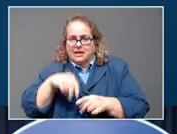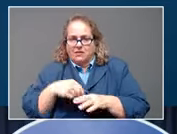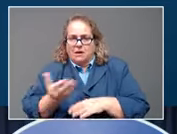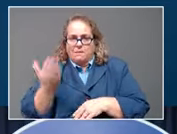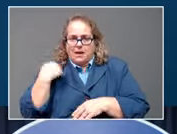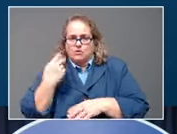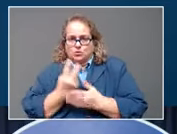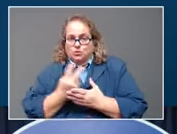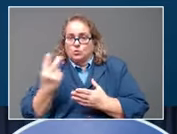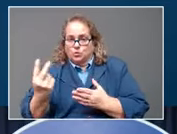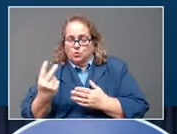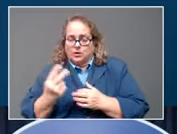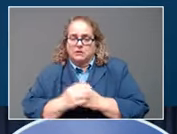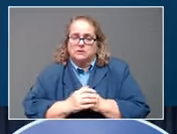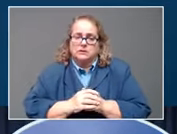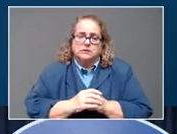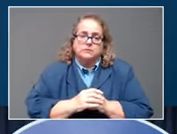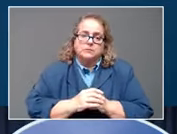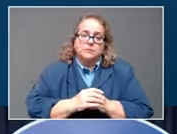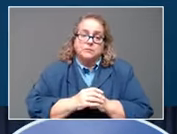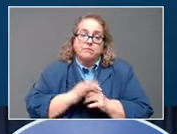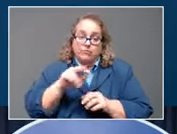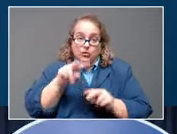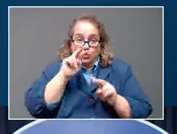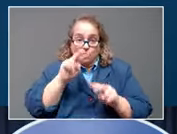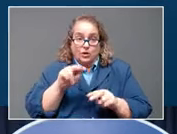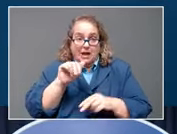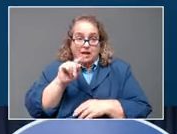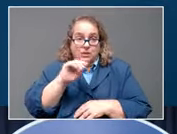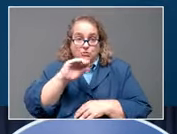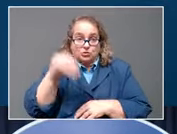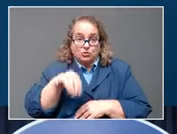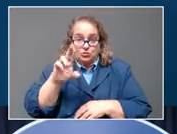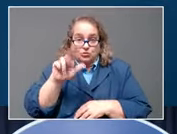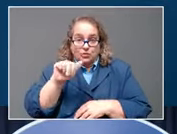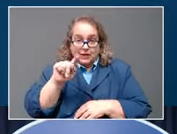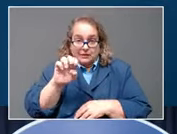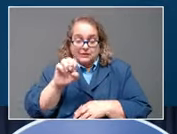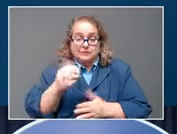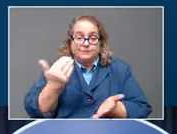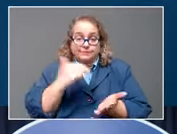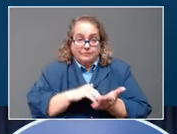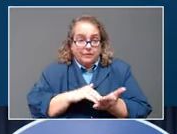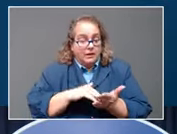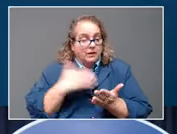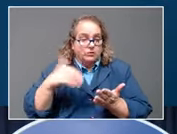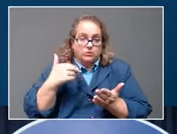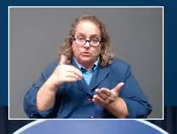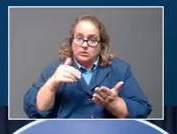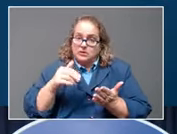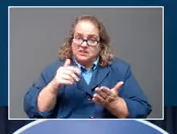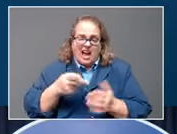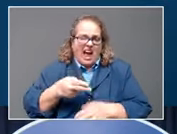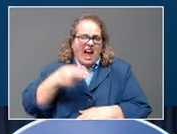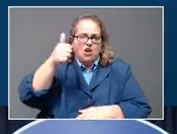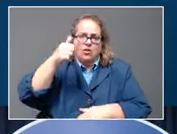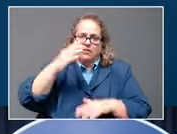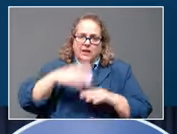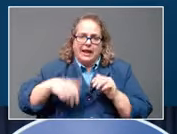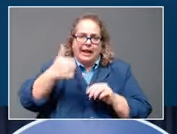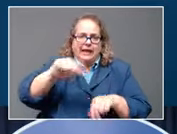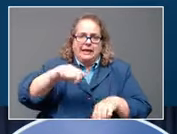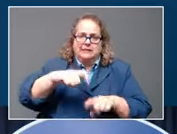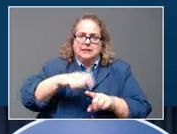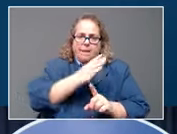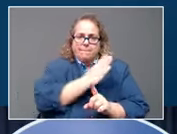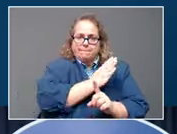weeks. If we look at the positivity rate, again, so much higher than at any point during the pandemic. Now the growth